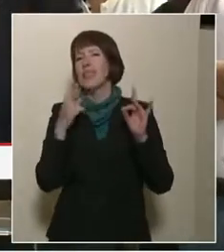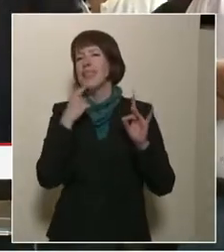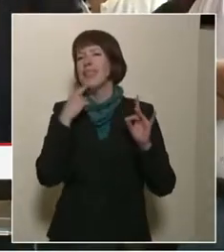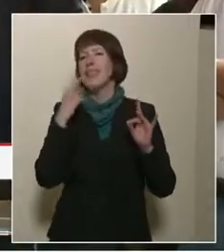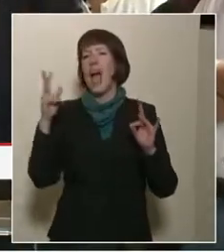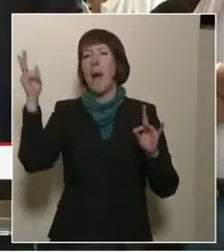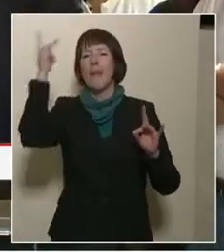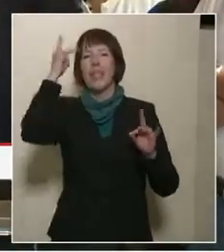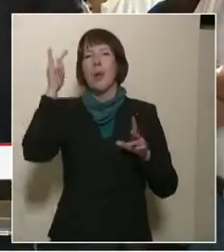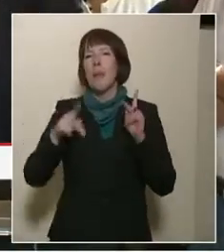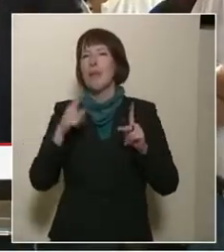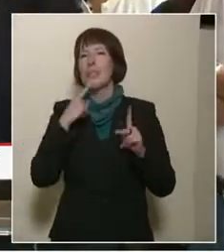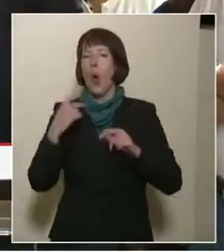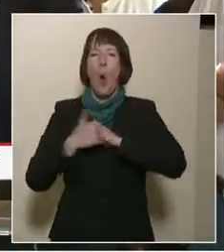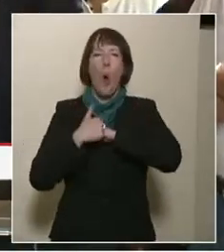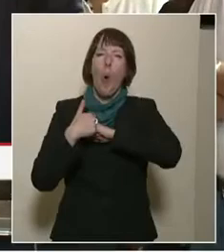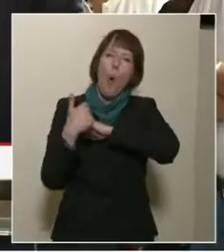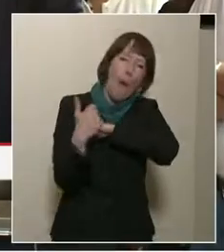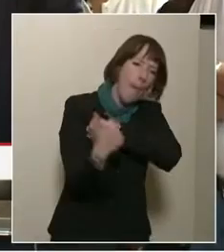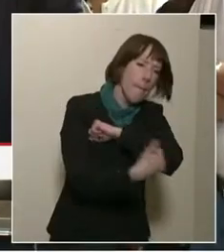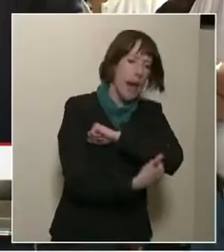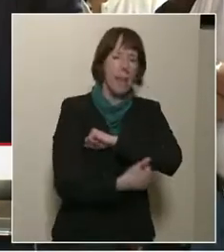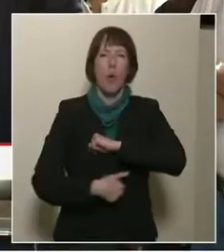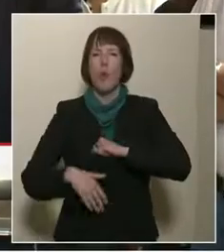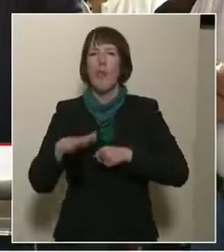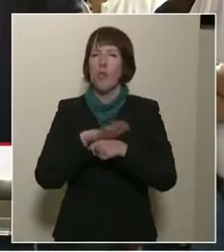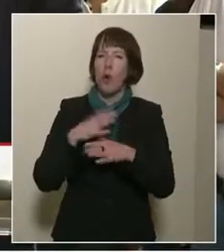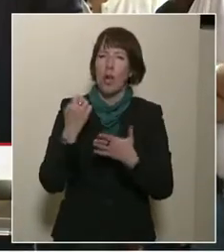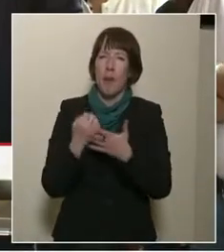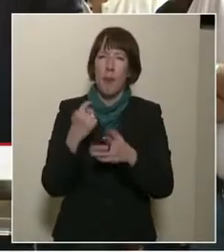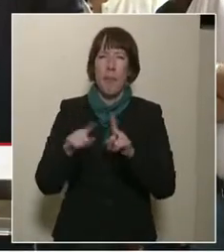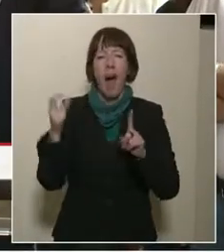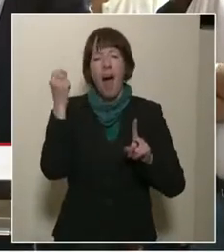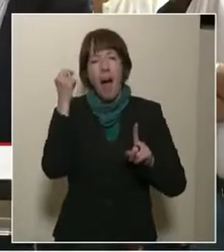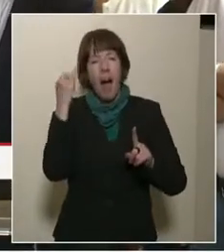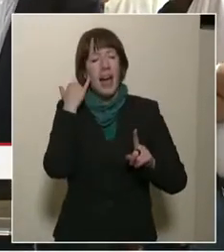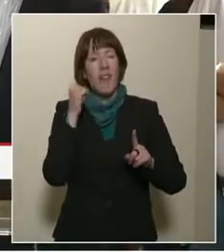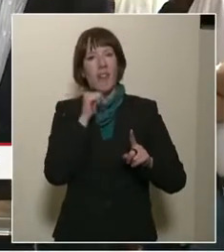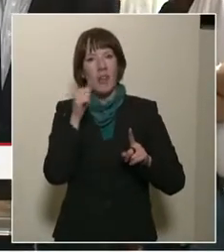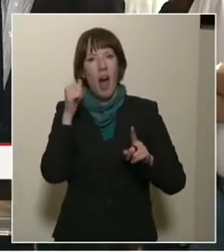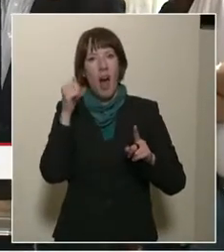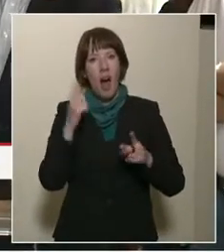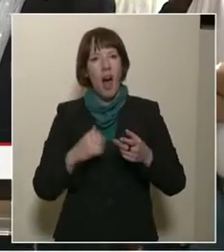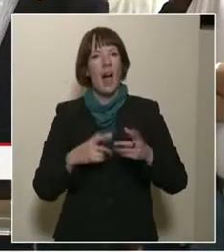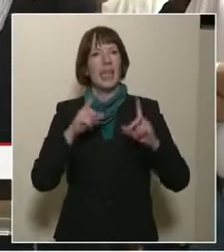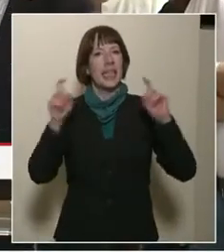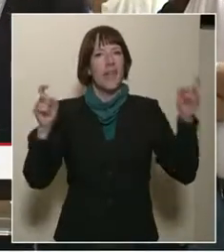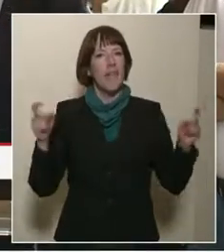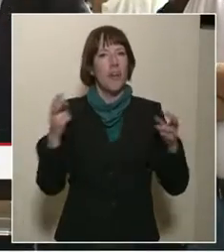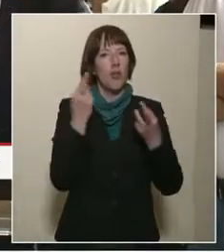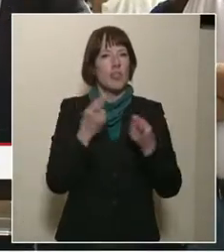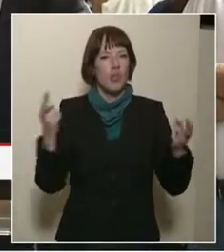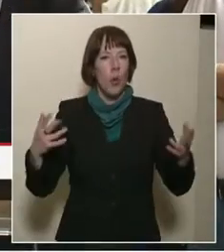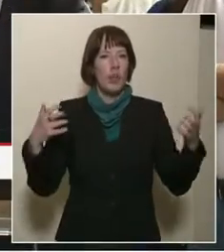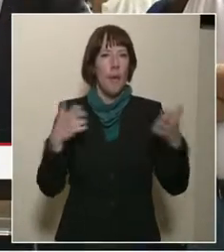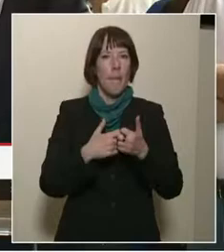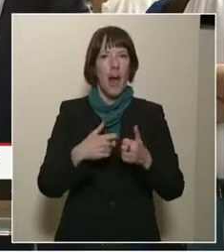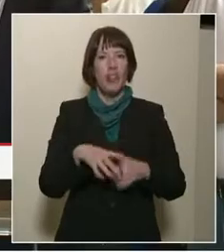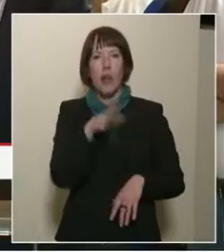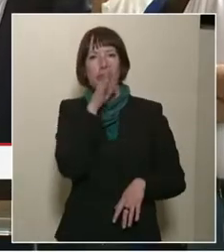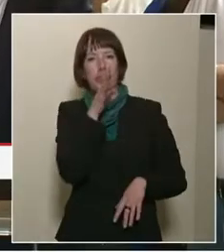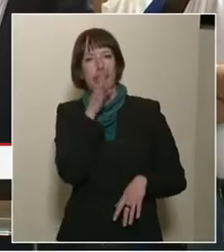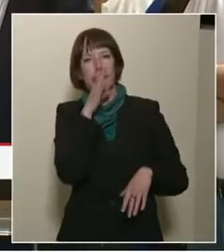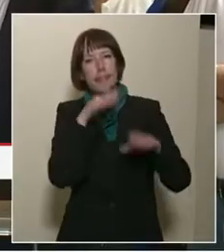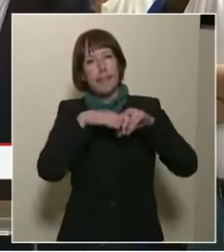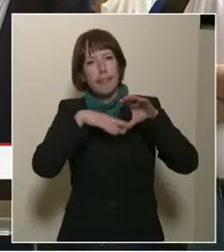they're the backbone of the local economy. Well, if they aren't putting up the resources in that city to match the talk and the rhetoric,